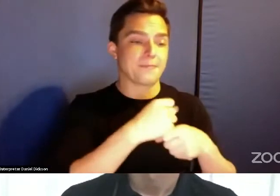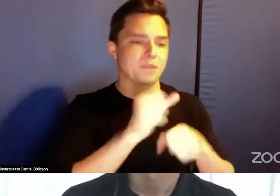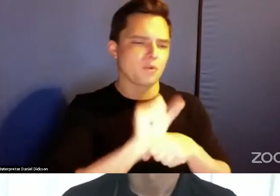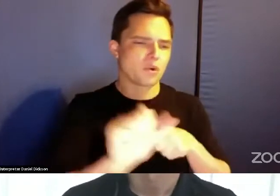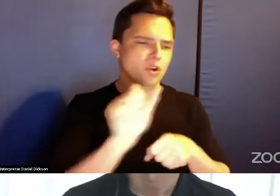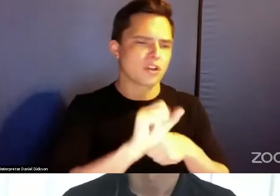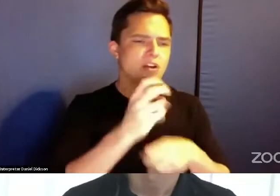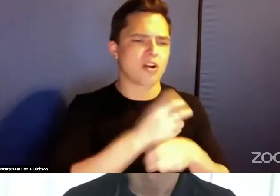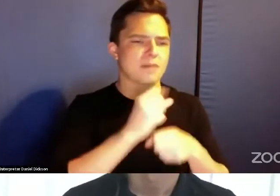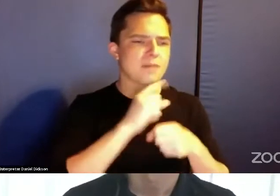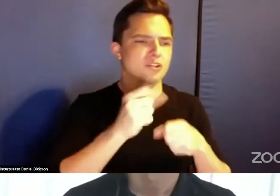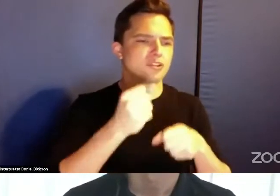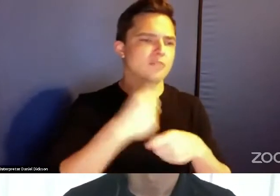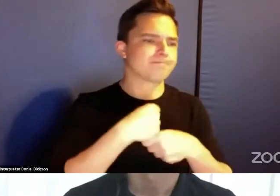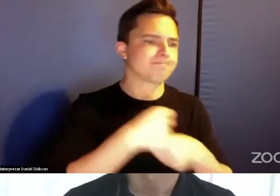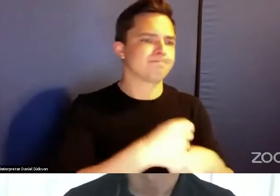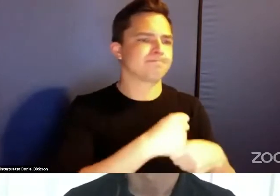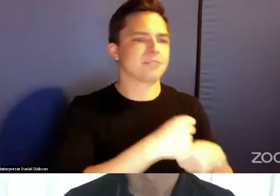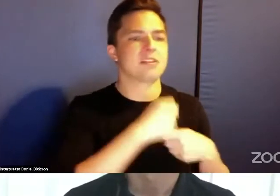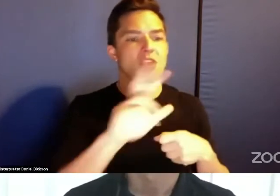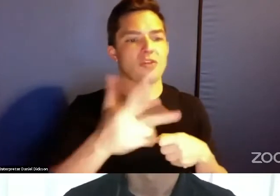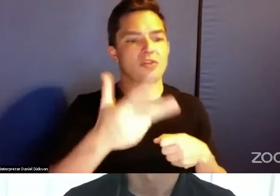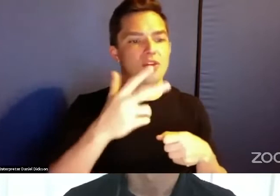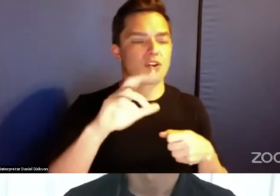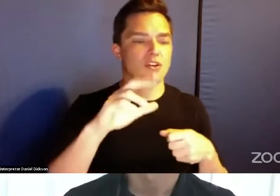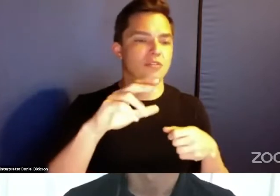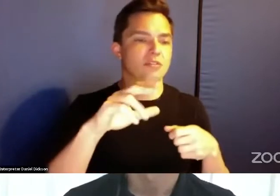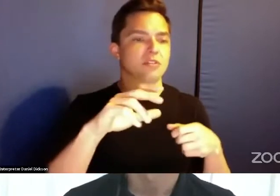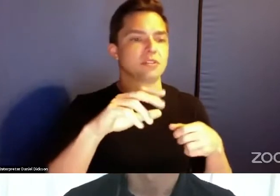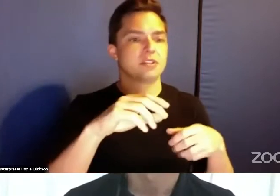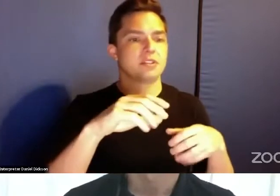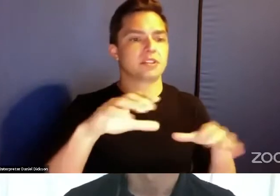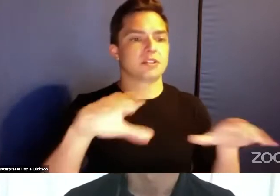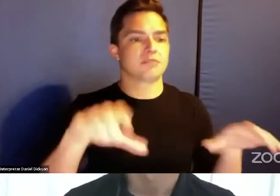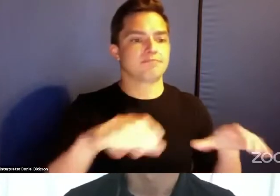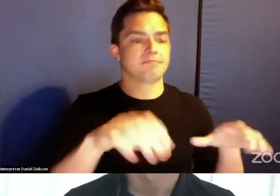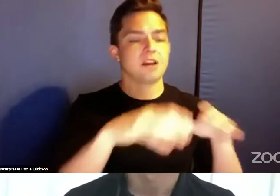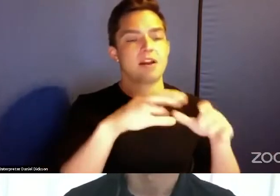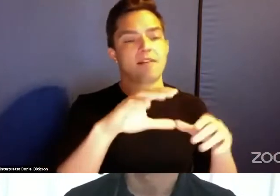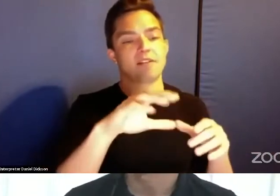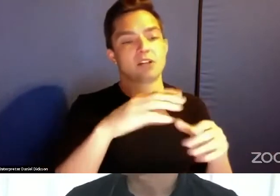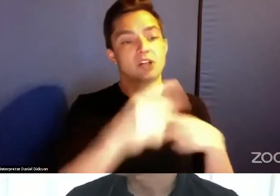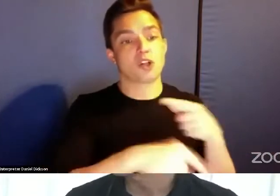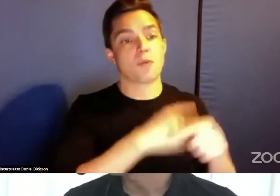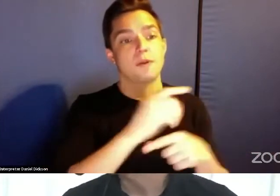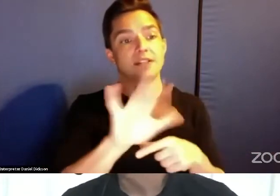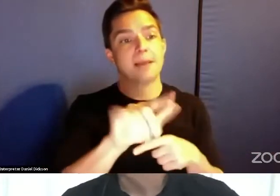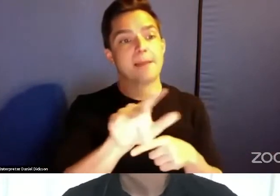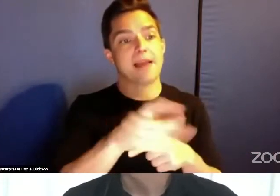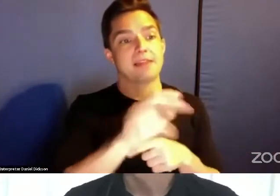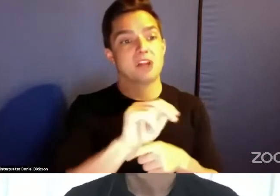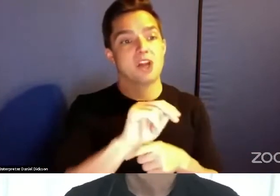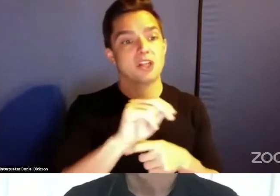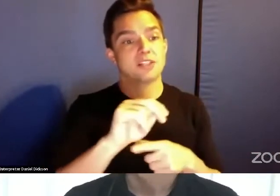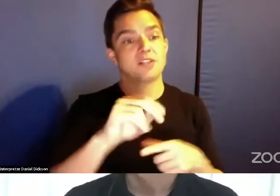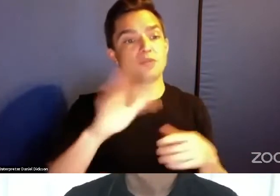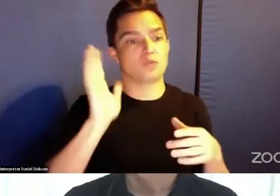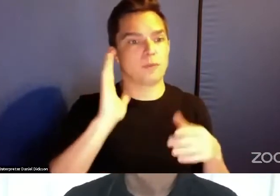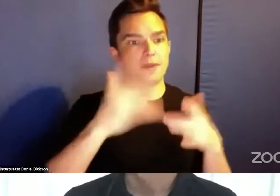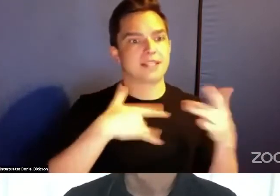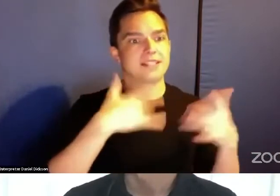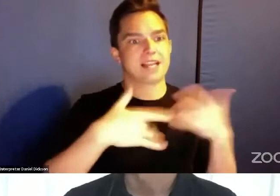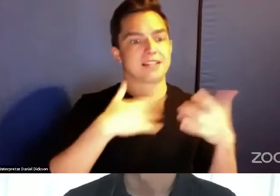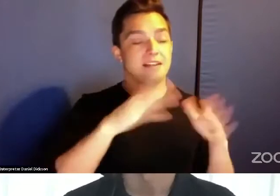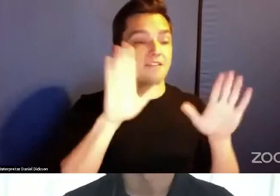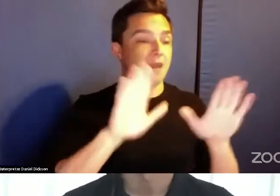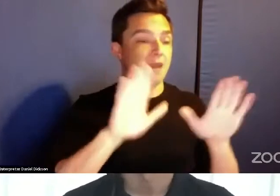of the global CYBATHLON competition will be as exciting as ever. It's been a fabulous week, Roland. Thank you so much. A huge thank